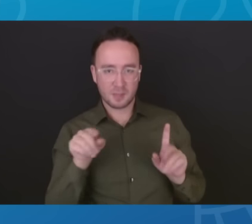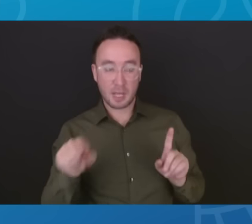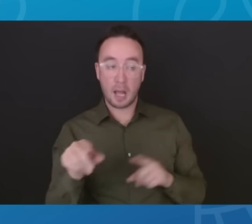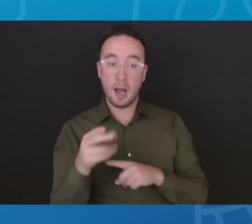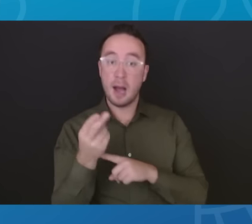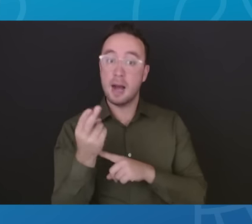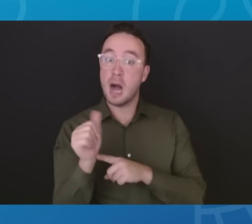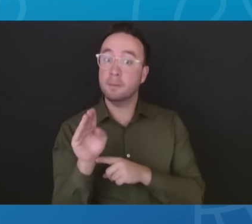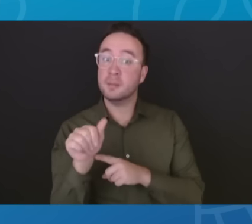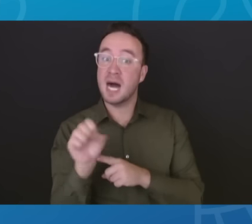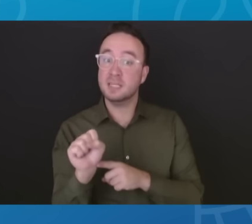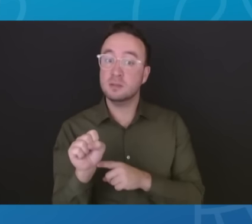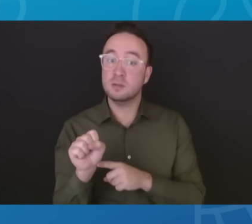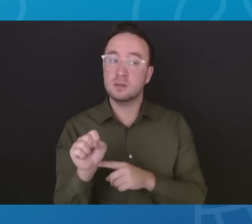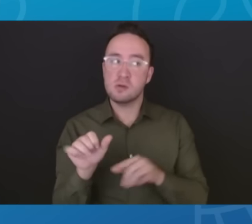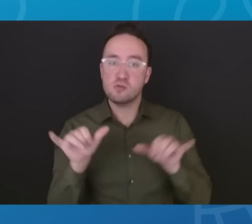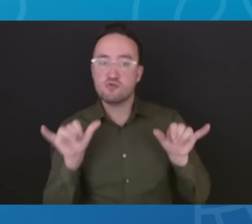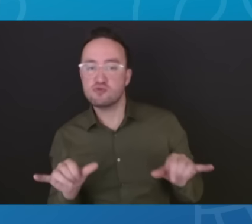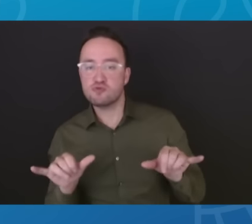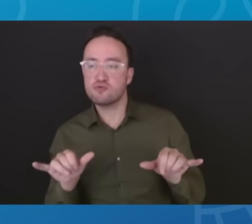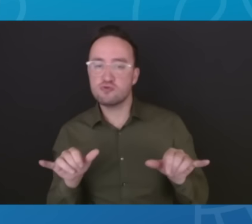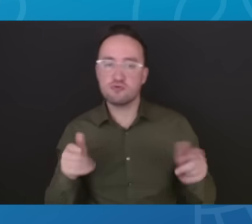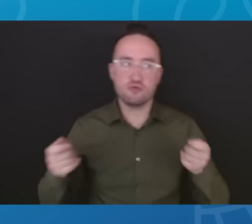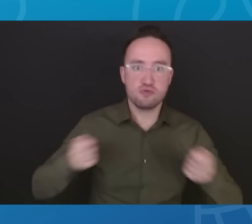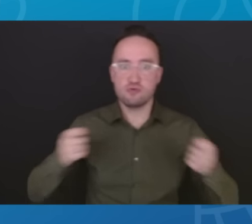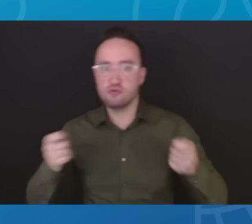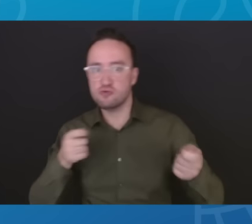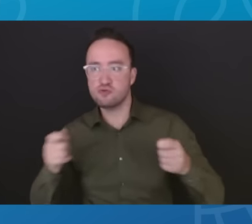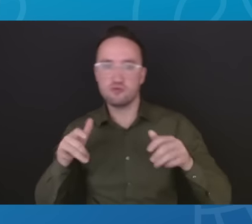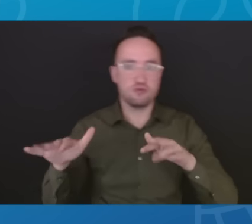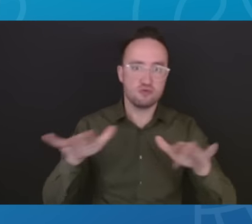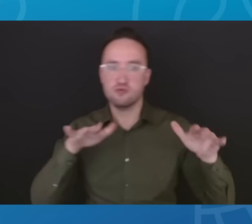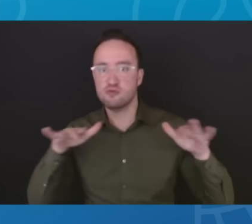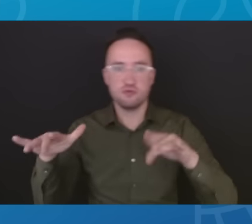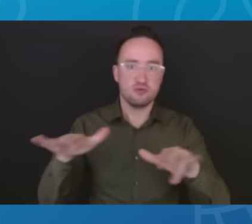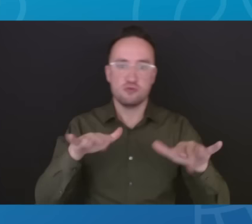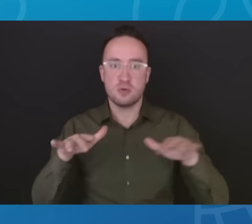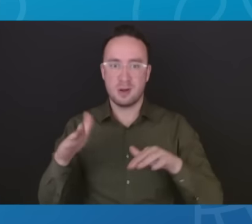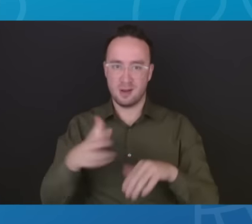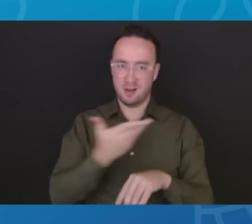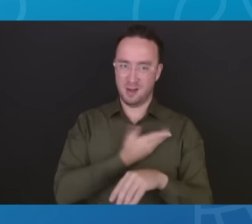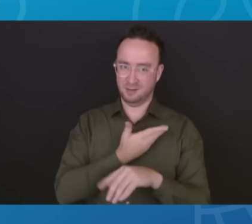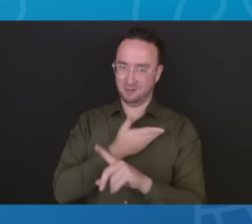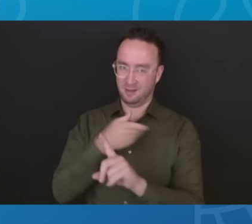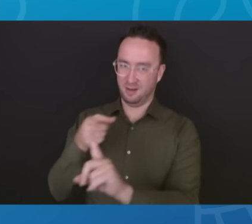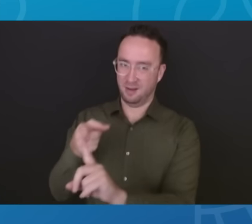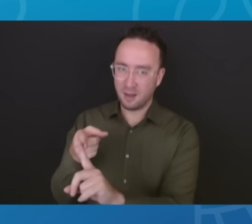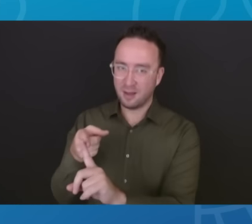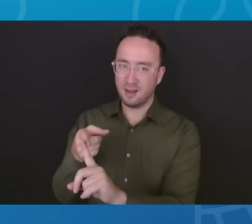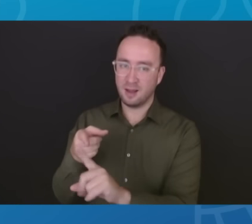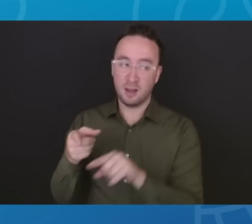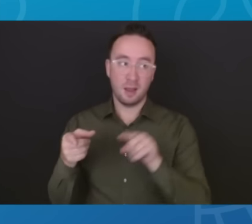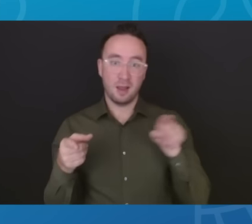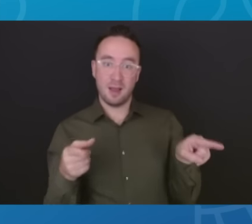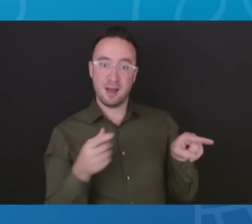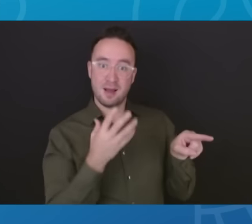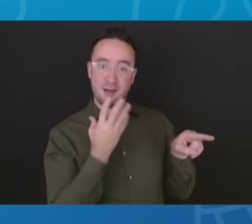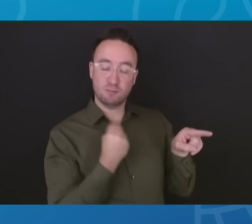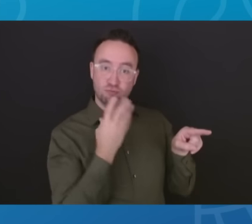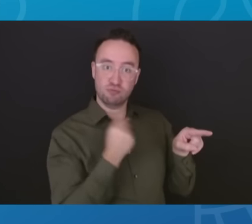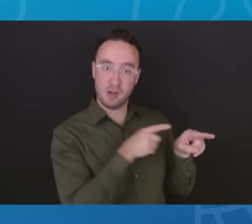apartment building. Before Israel launches a strike on that, on those militants, I think you would want to see the